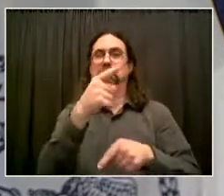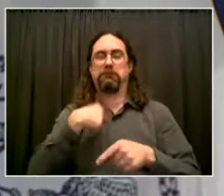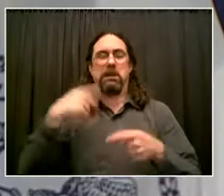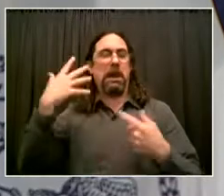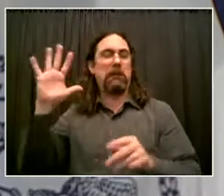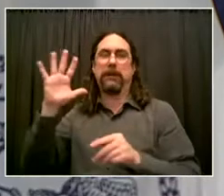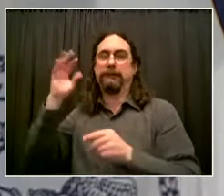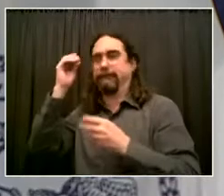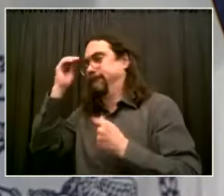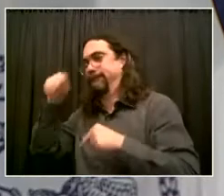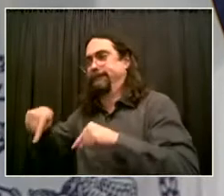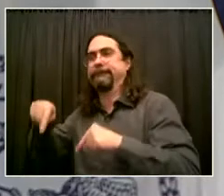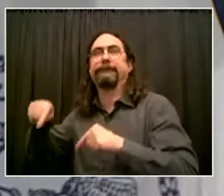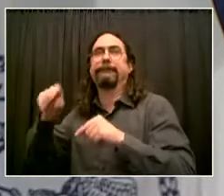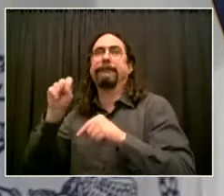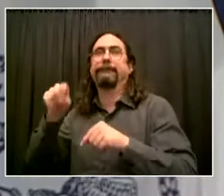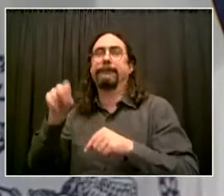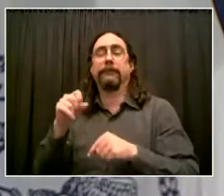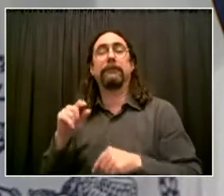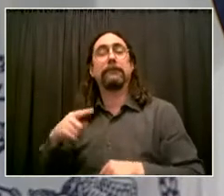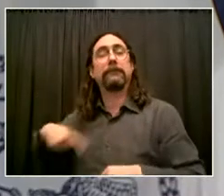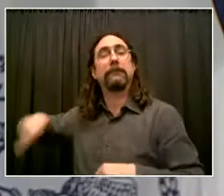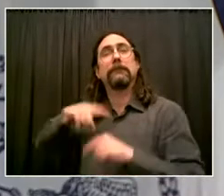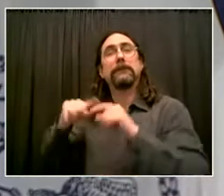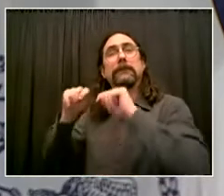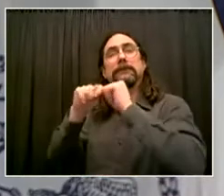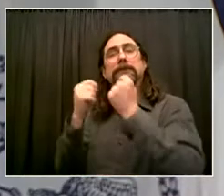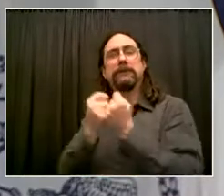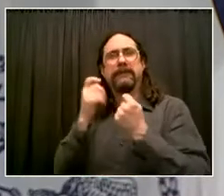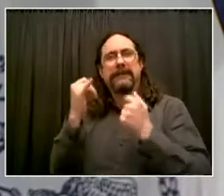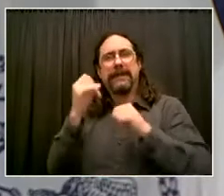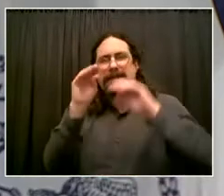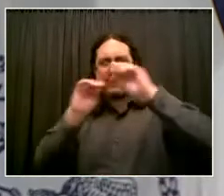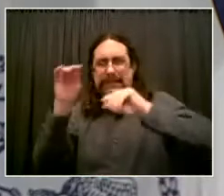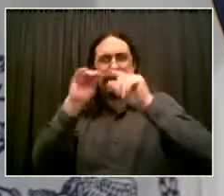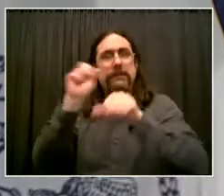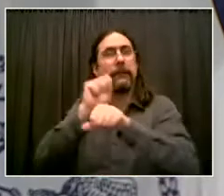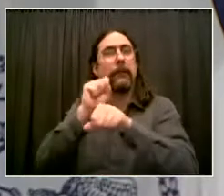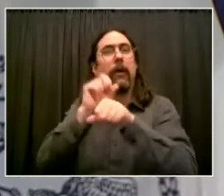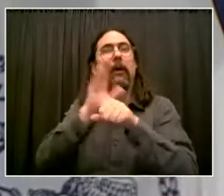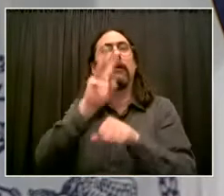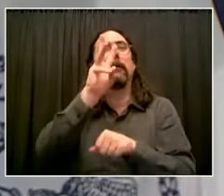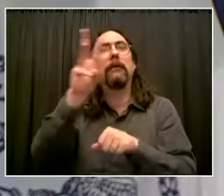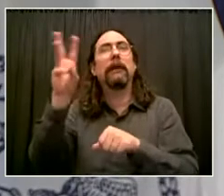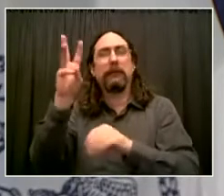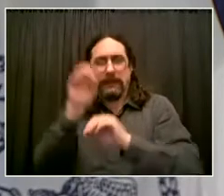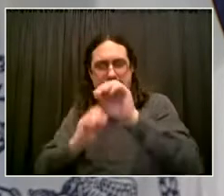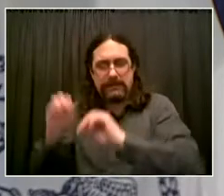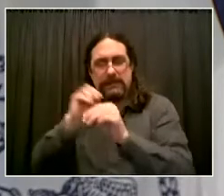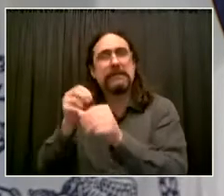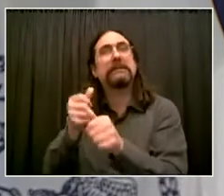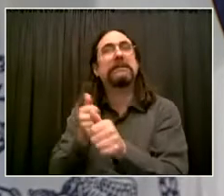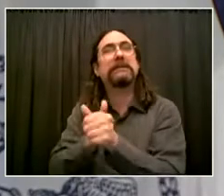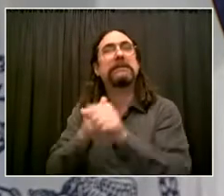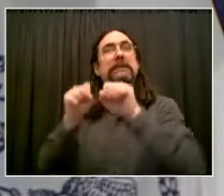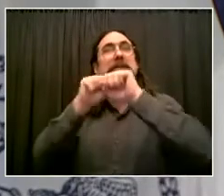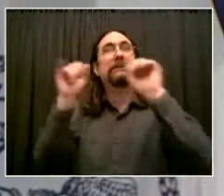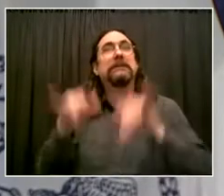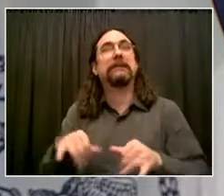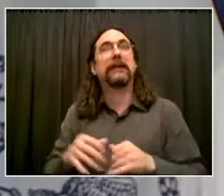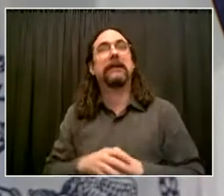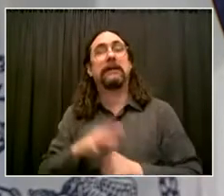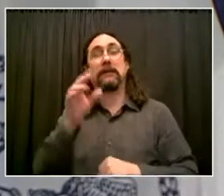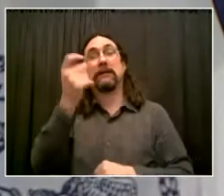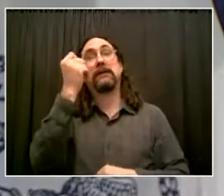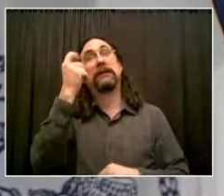lot of different healthcare providers together into one system. And that's been part of the challenge here. If it was all just one